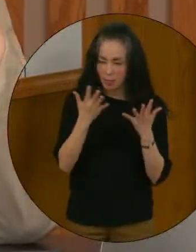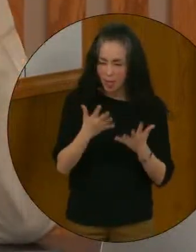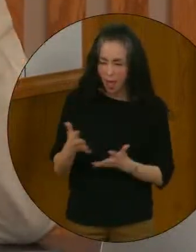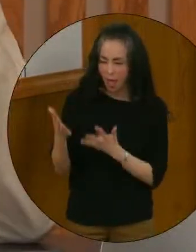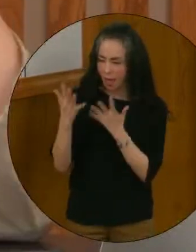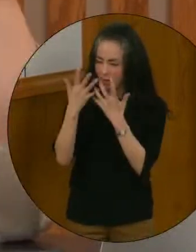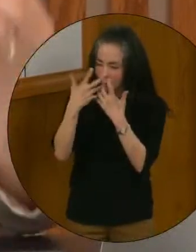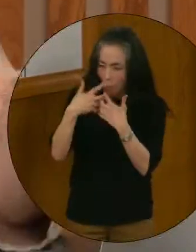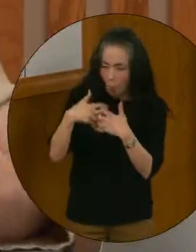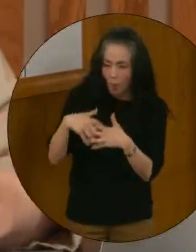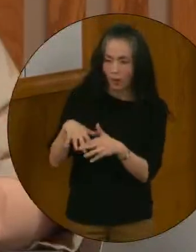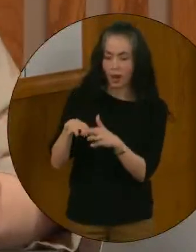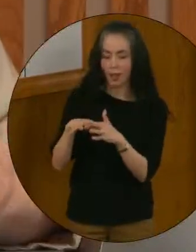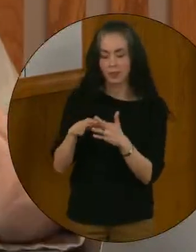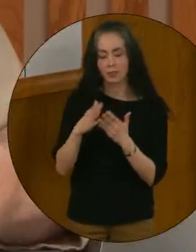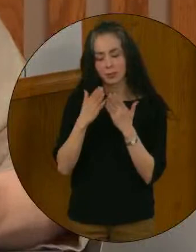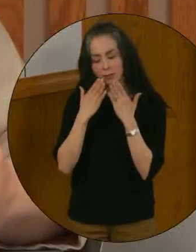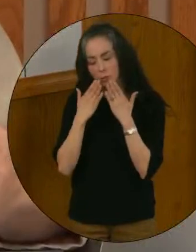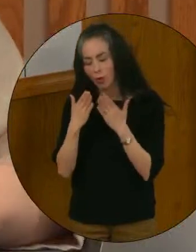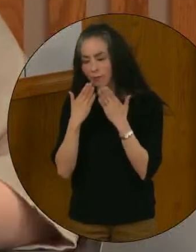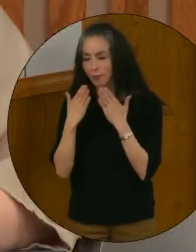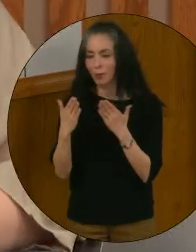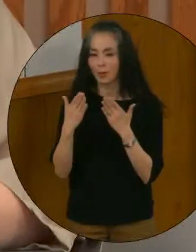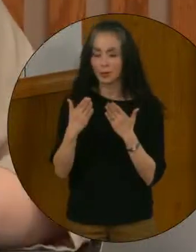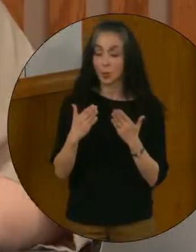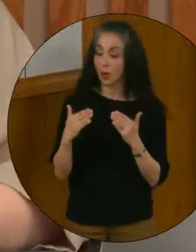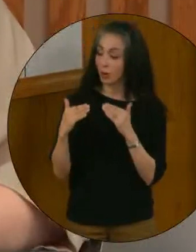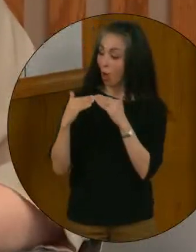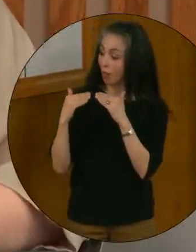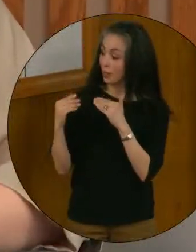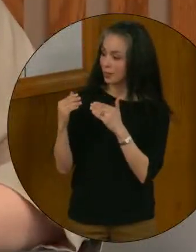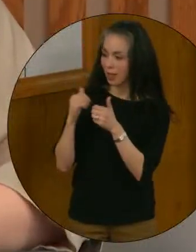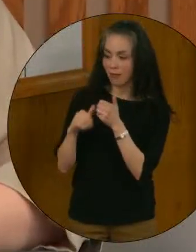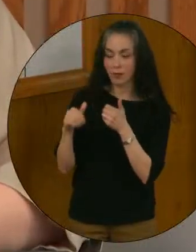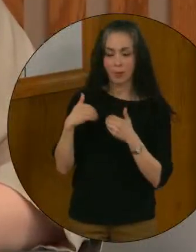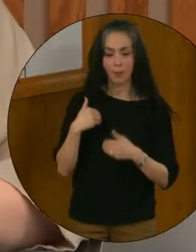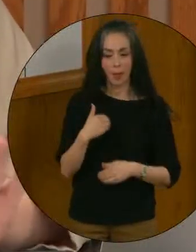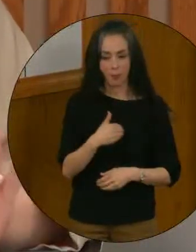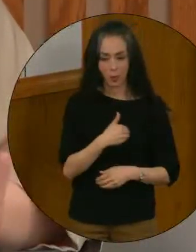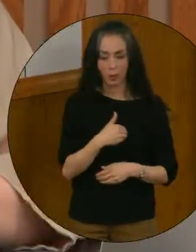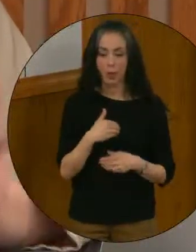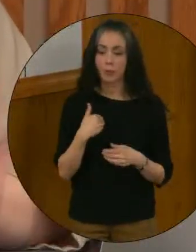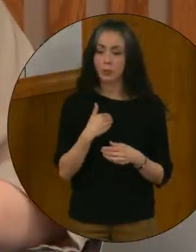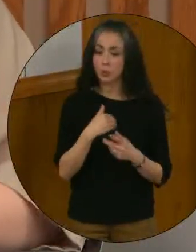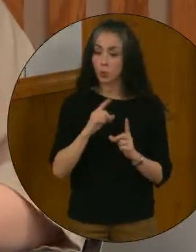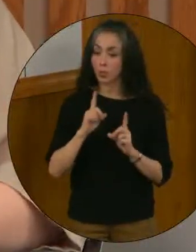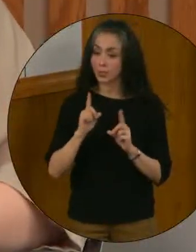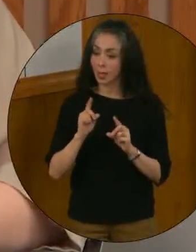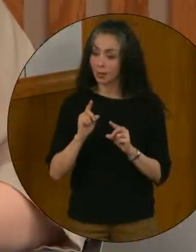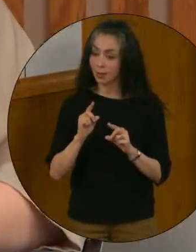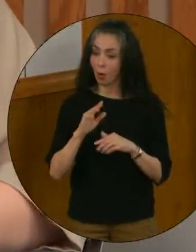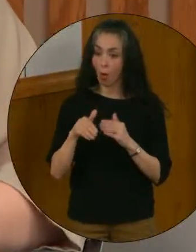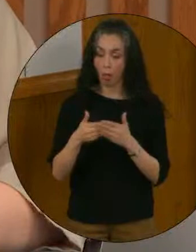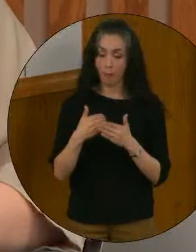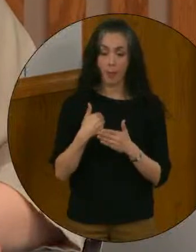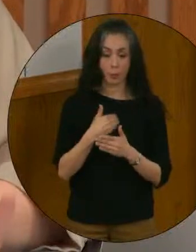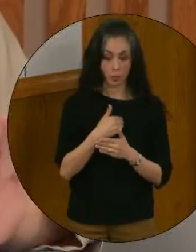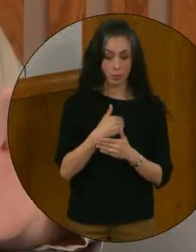incredibly grateful, especially grateful to our colleagues, to every member, members who attended, all members